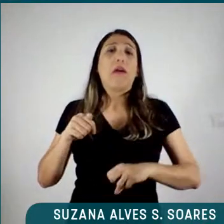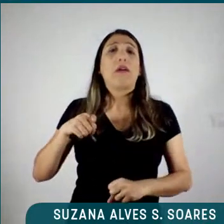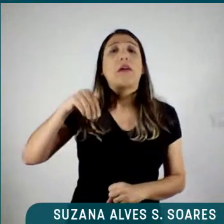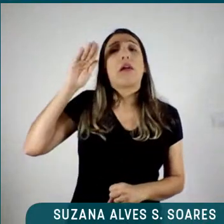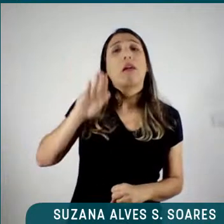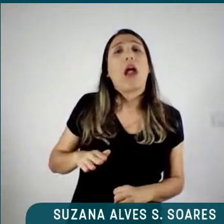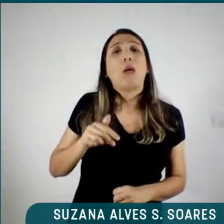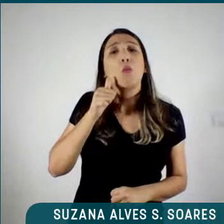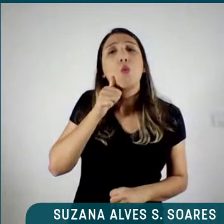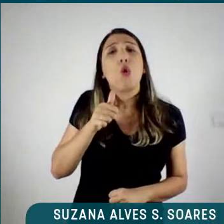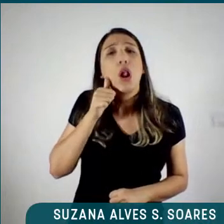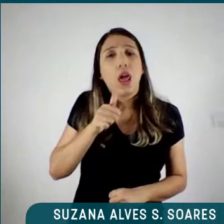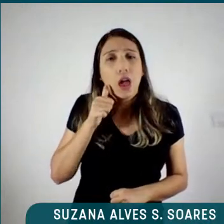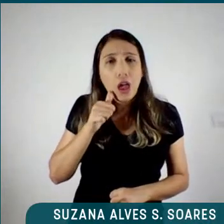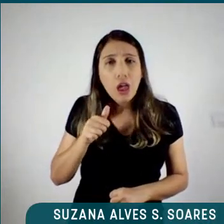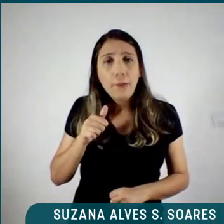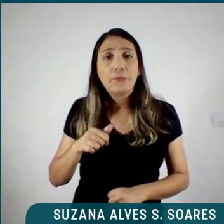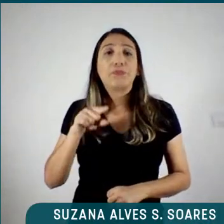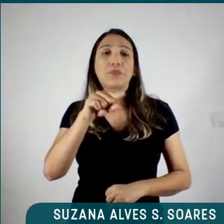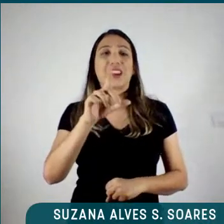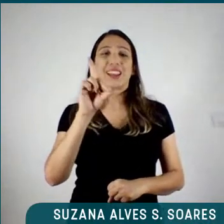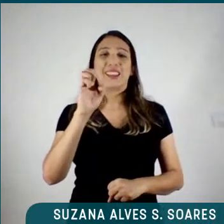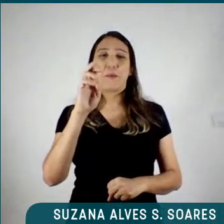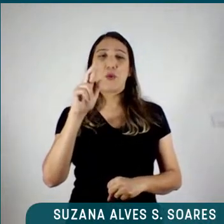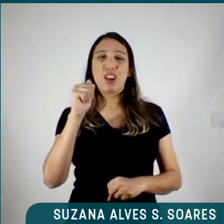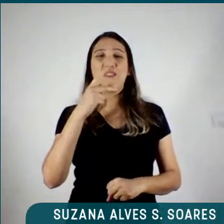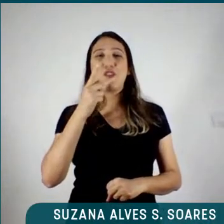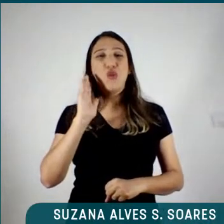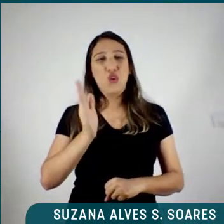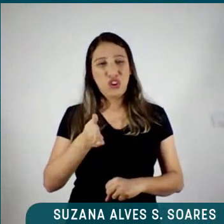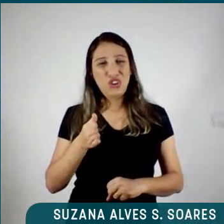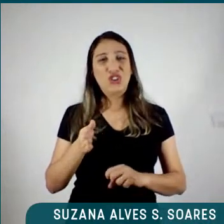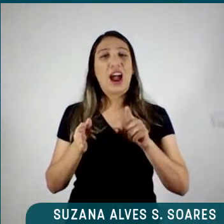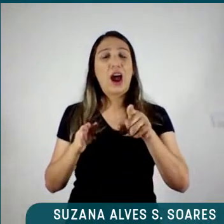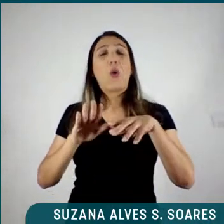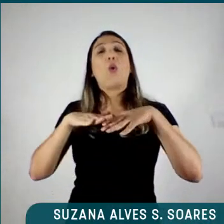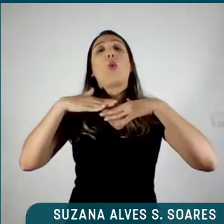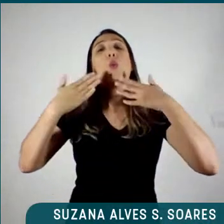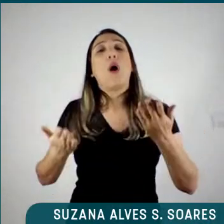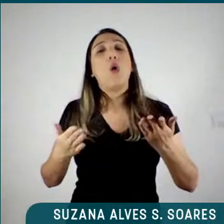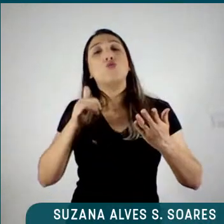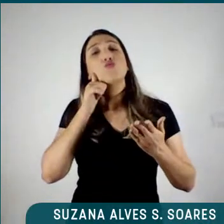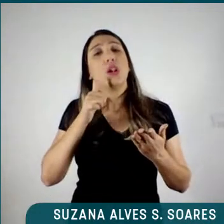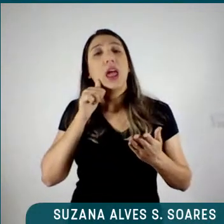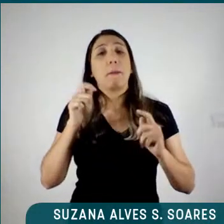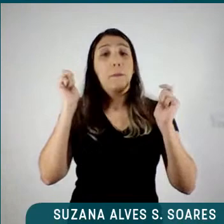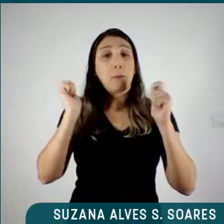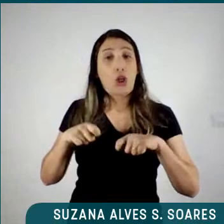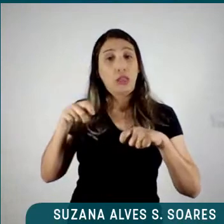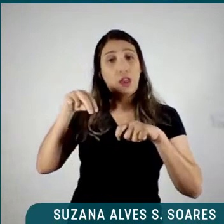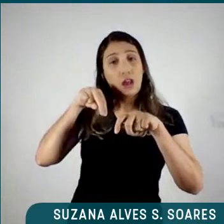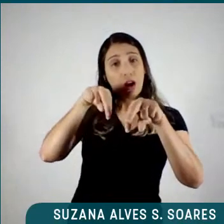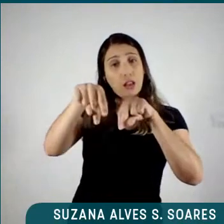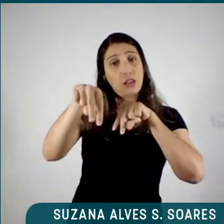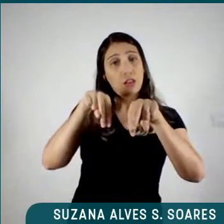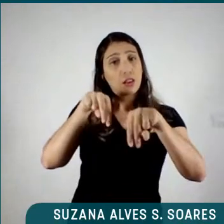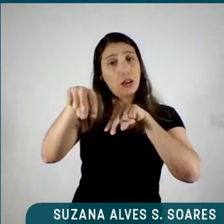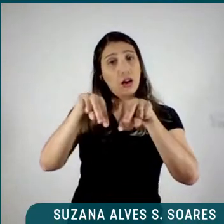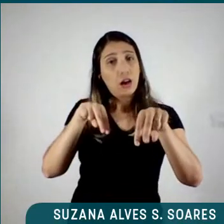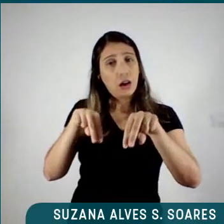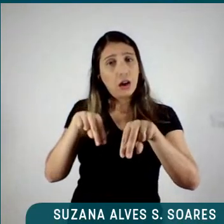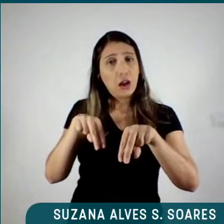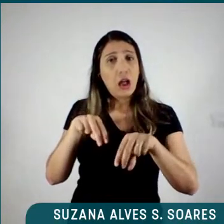suspicious. And then there is the issue of gender. Who are the women? And I think that Deborah talked about that. What are